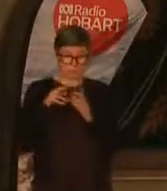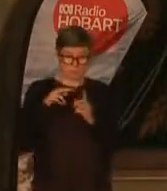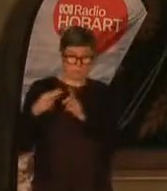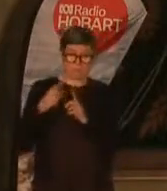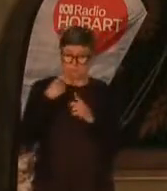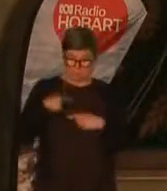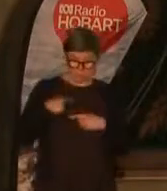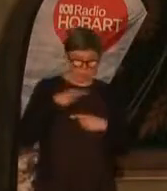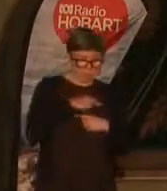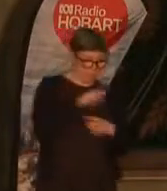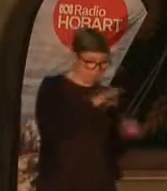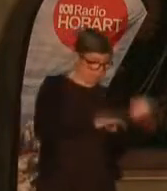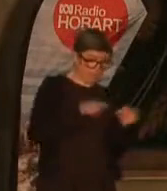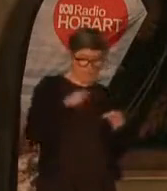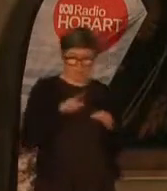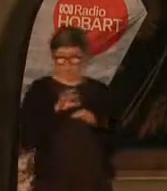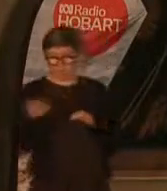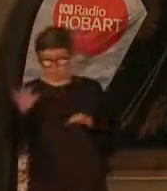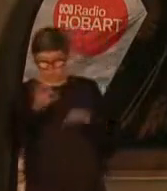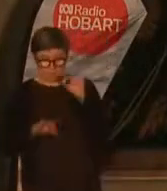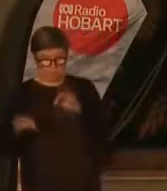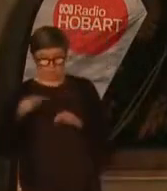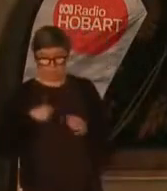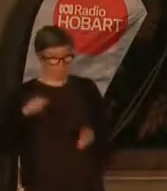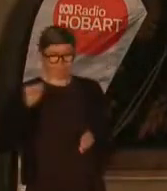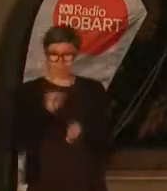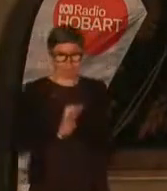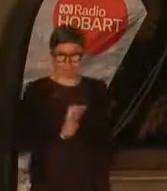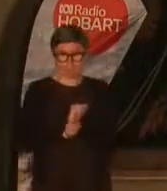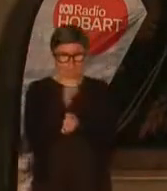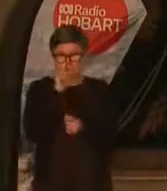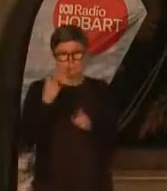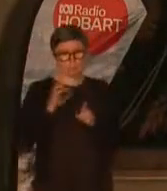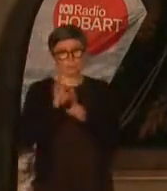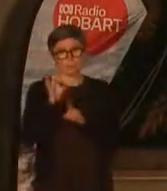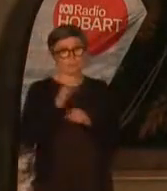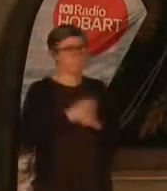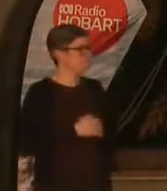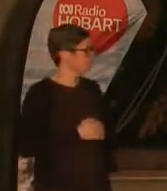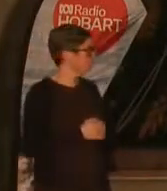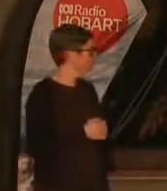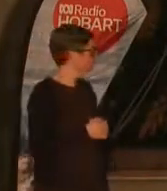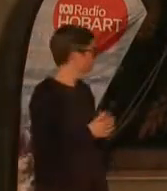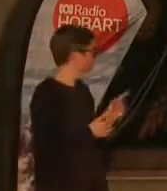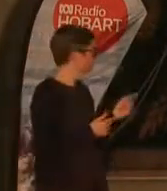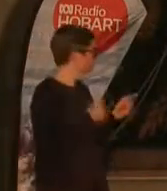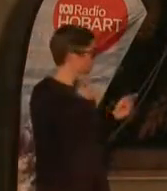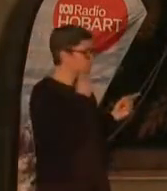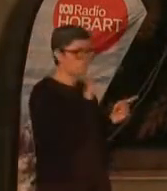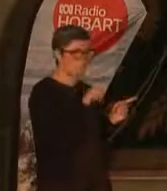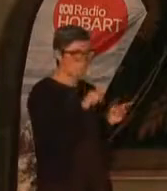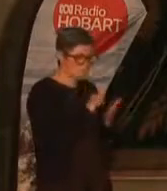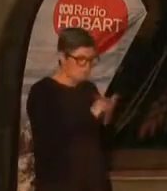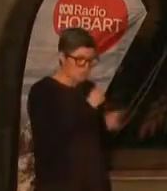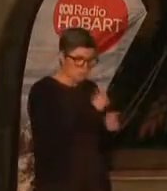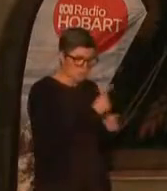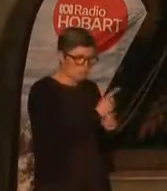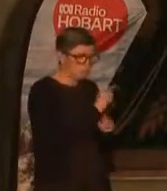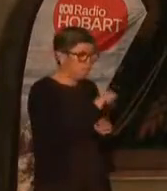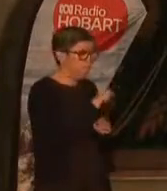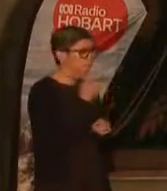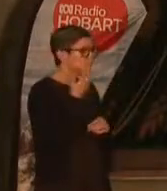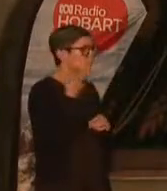nowhere. And I think, Theresa, you said you really hit the nail on the head again. I keep saying that. But before, when you